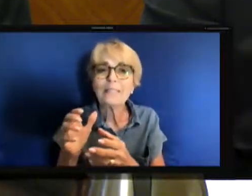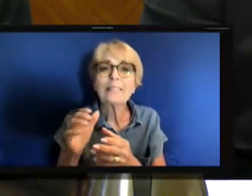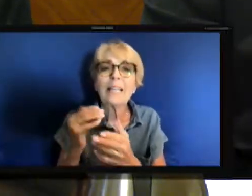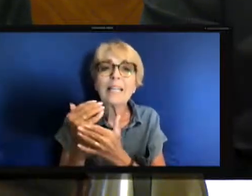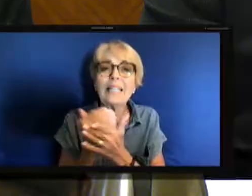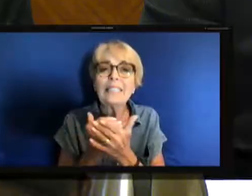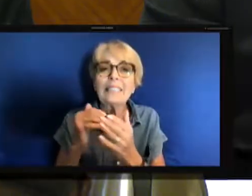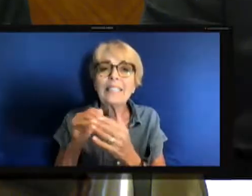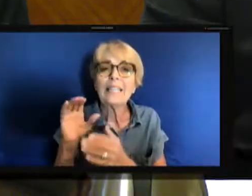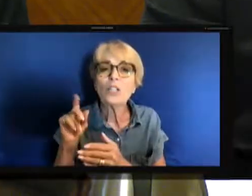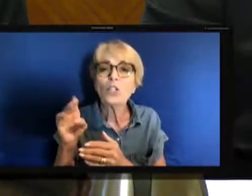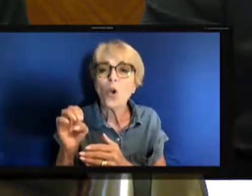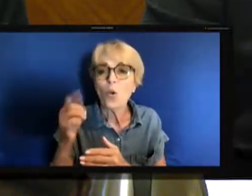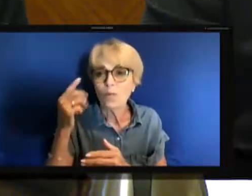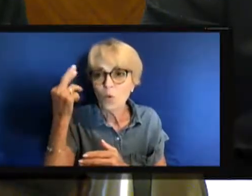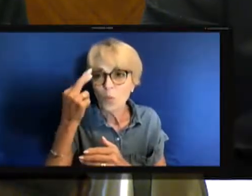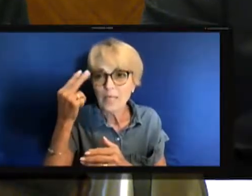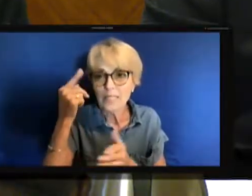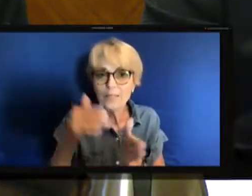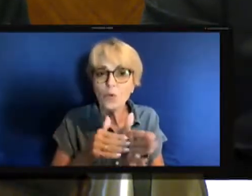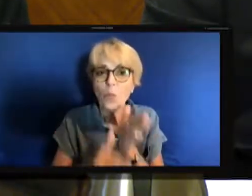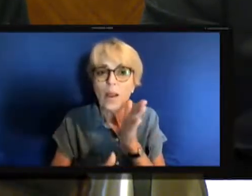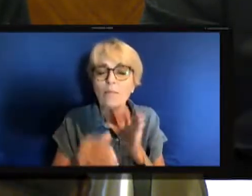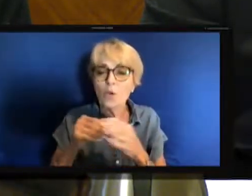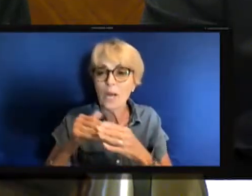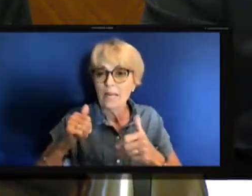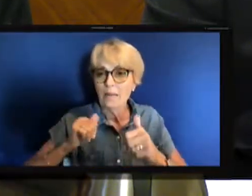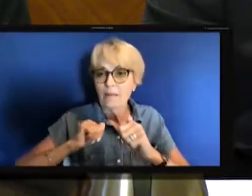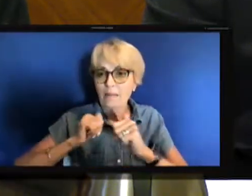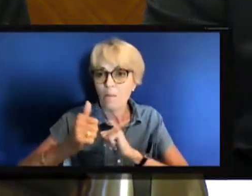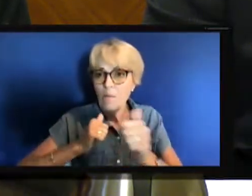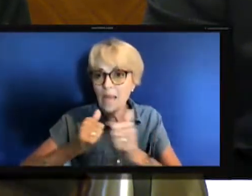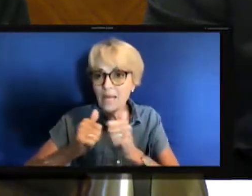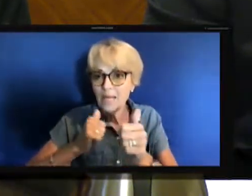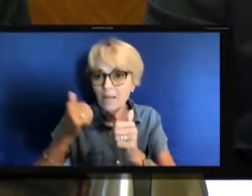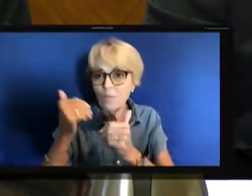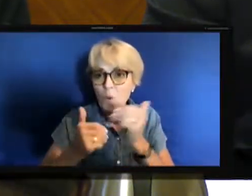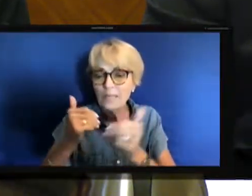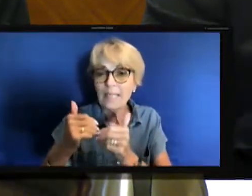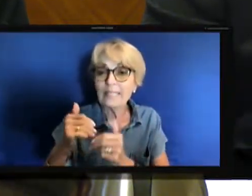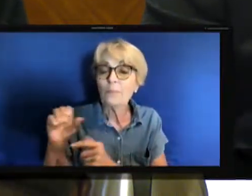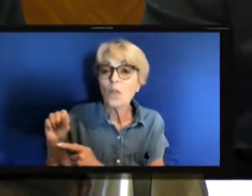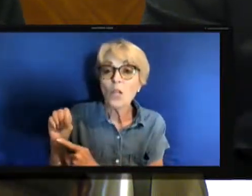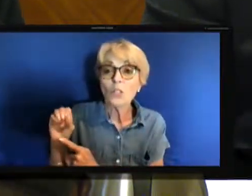for a waiver from the competitive process. So a sole source